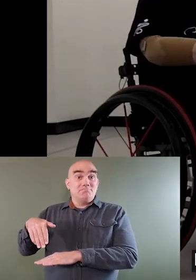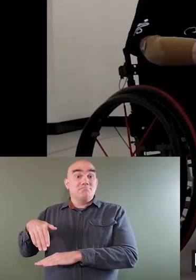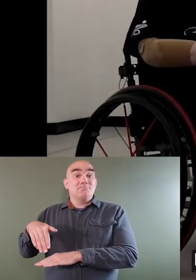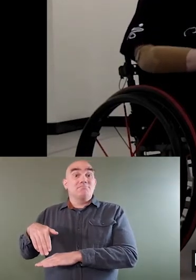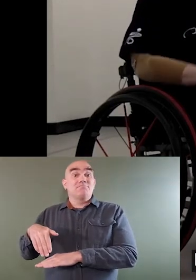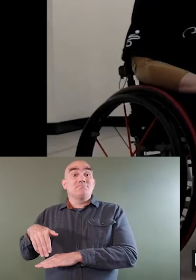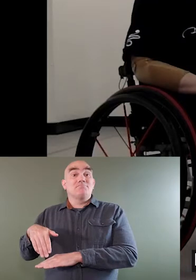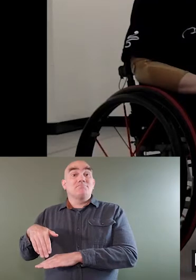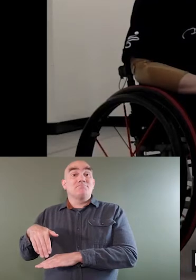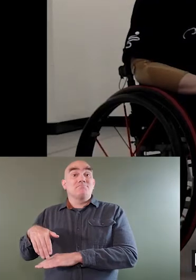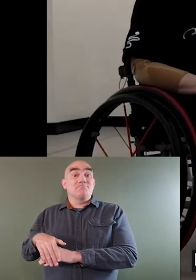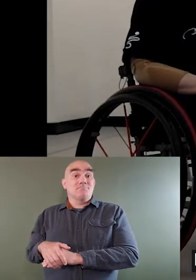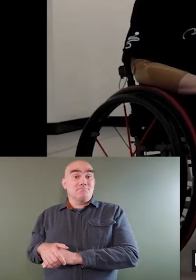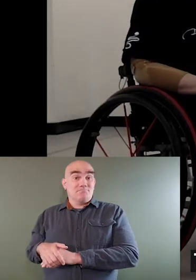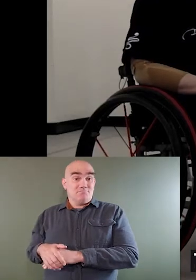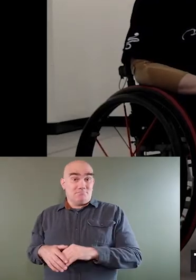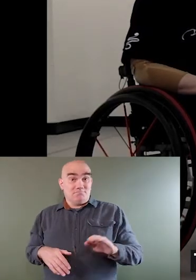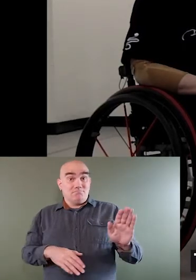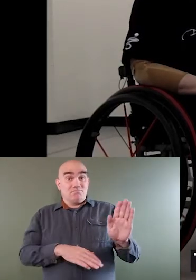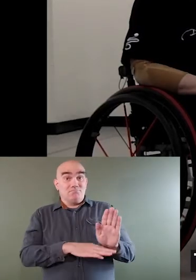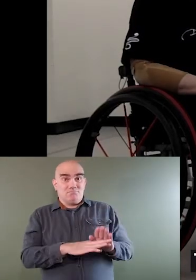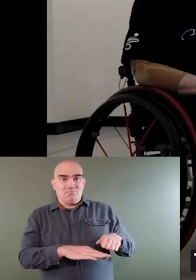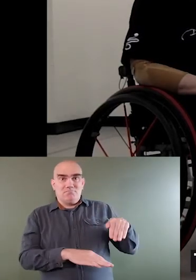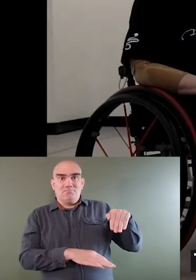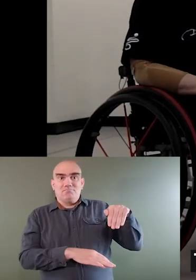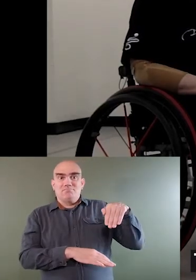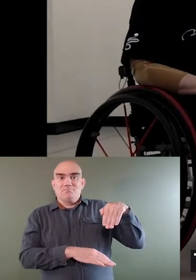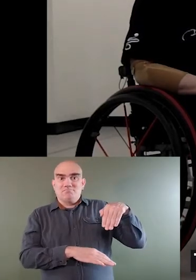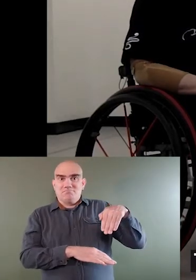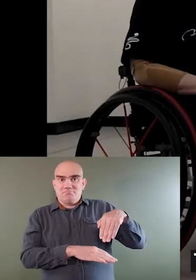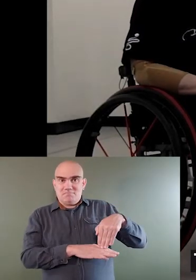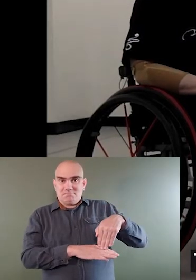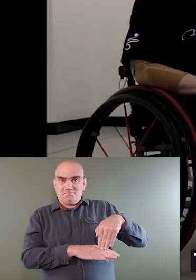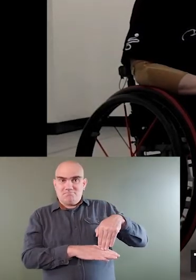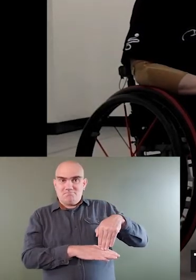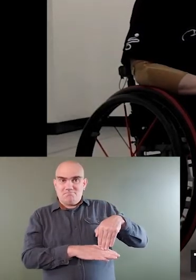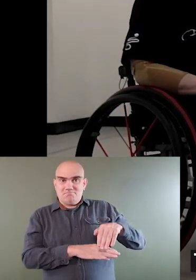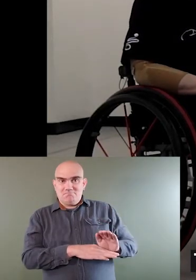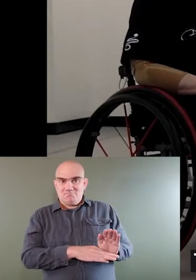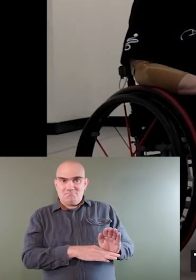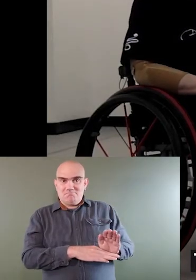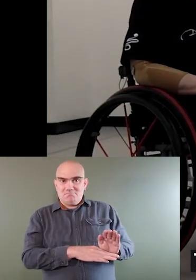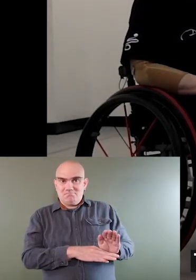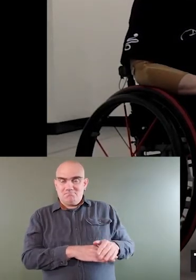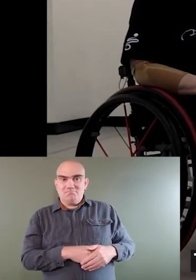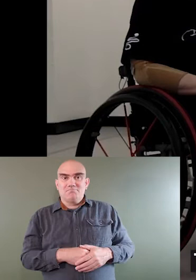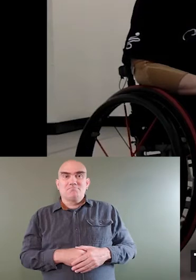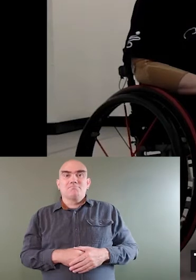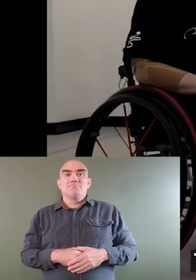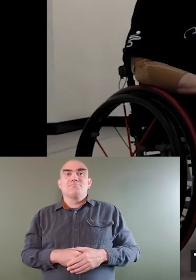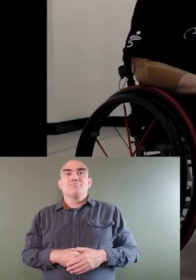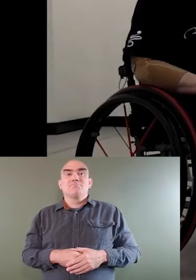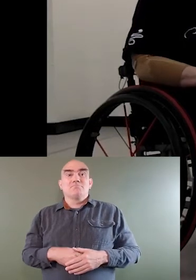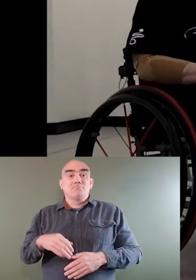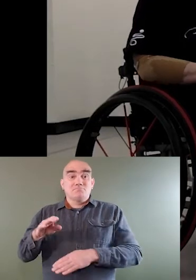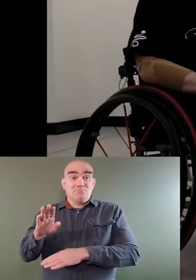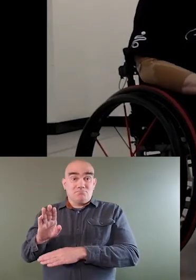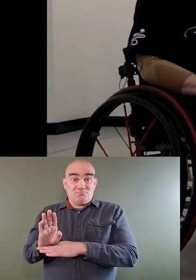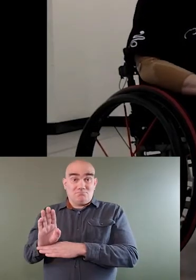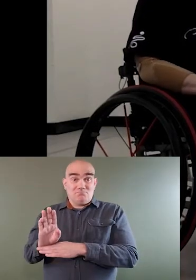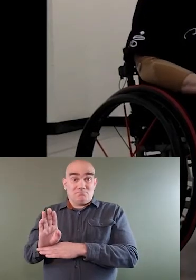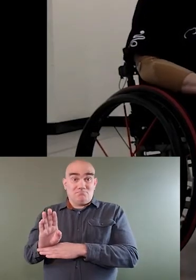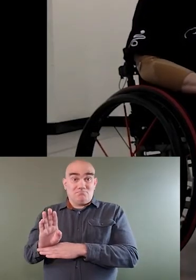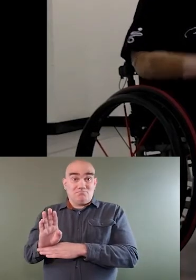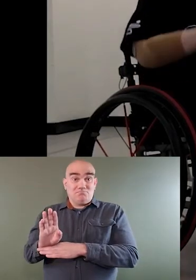Ball. Heel. This is heel. Dig. Spank. Ball. Heel. 2 more.